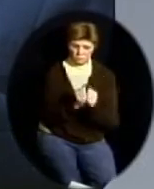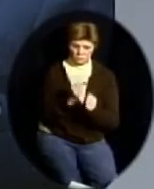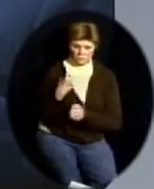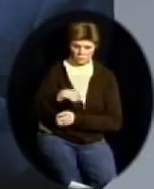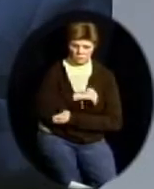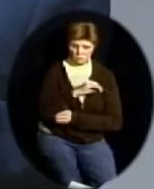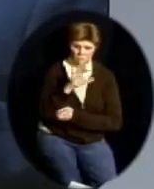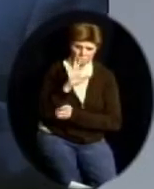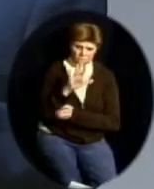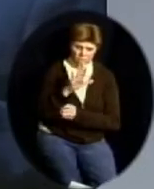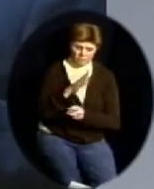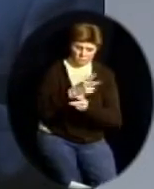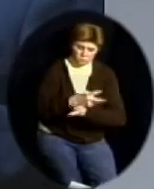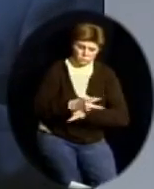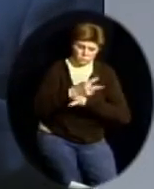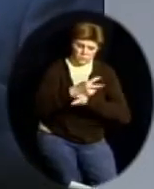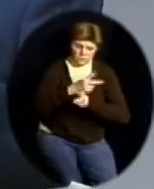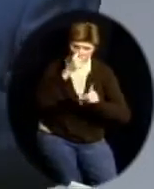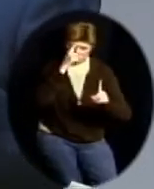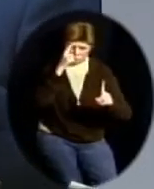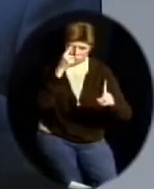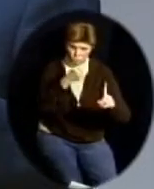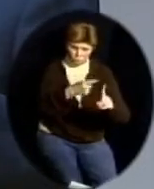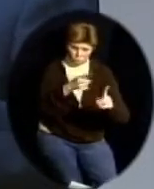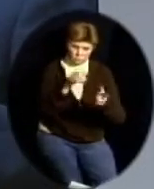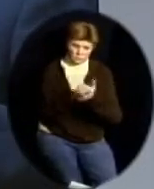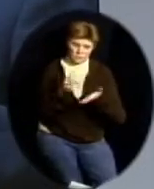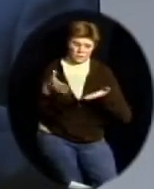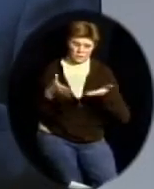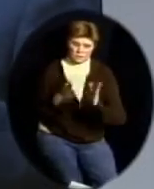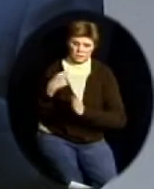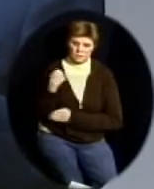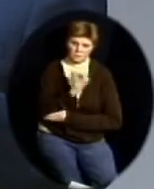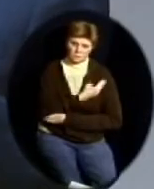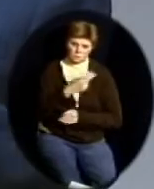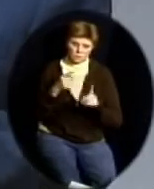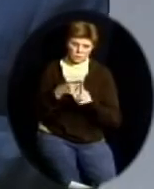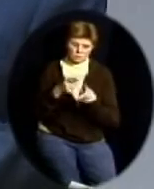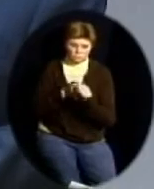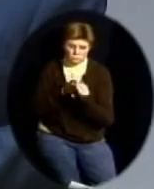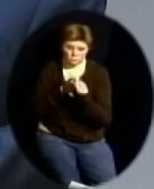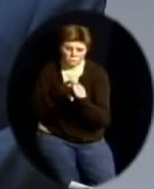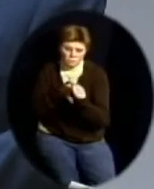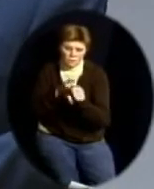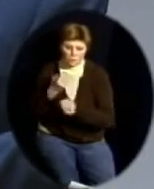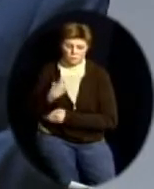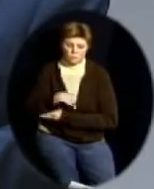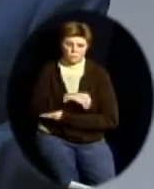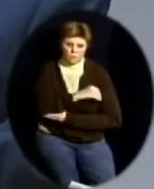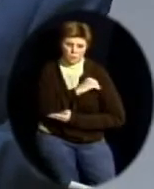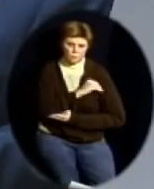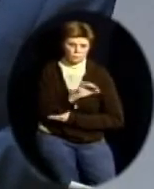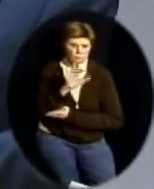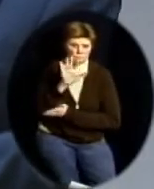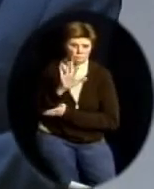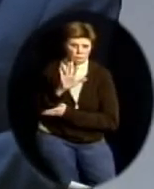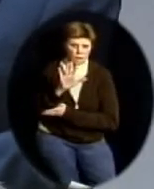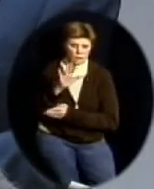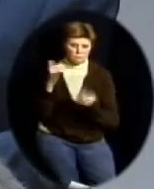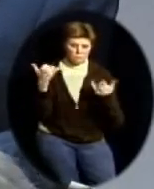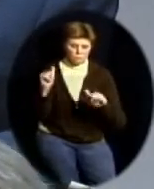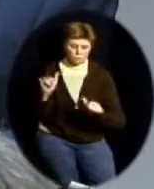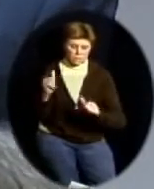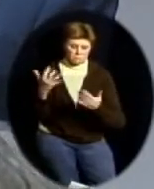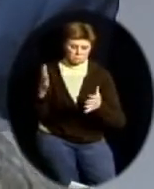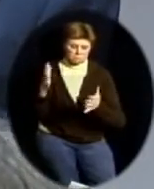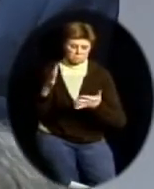us an opportunity to look at measures in our 5 strategic areas. And so that represents another step